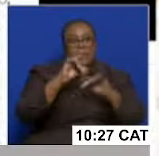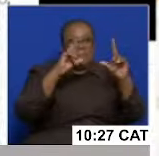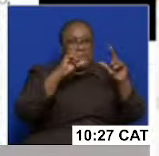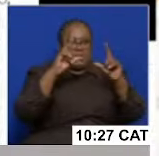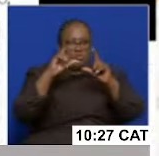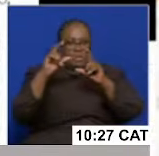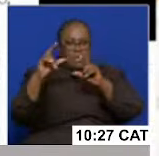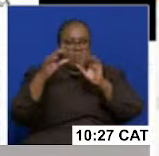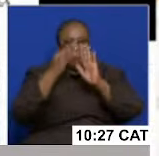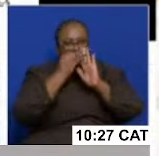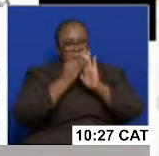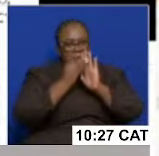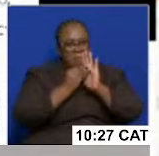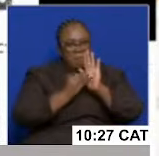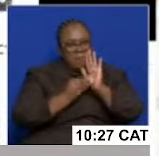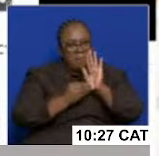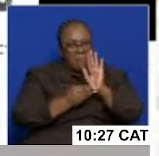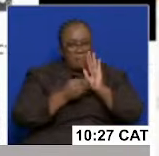them?